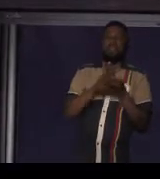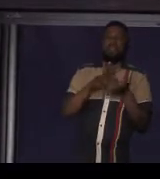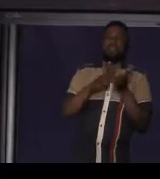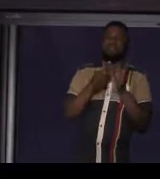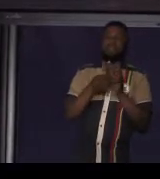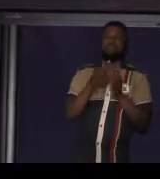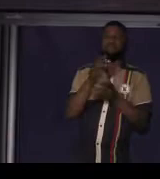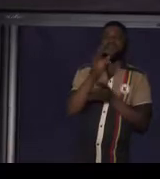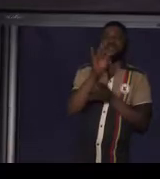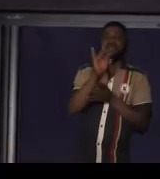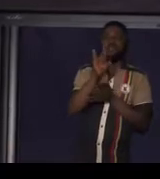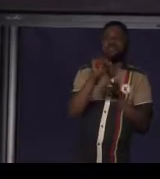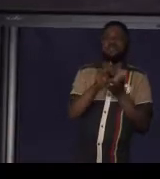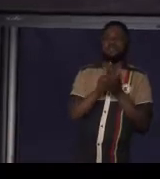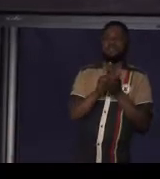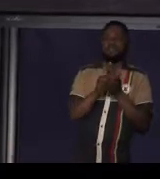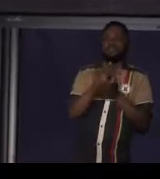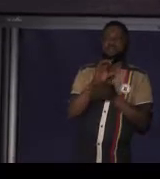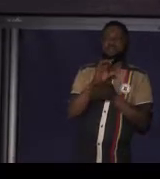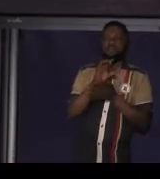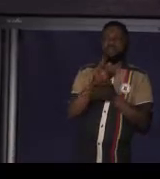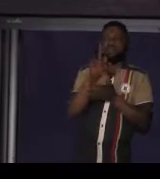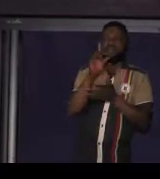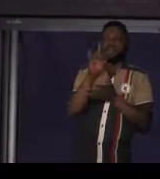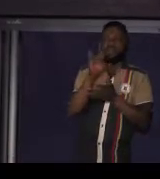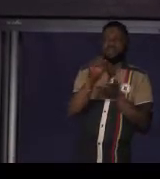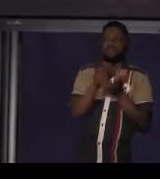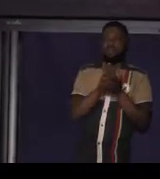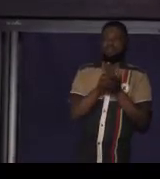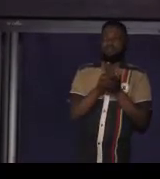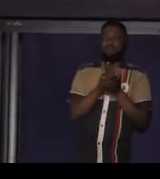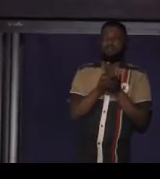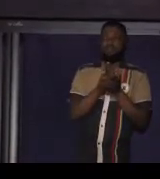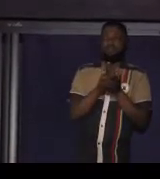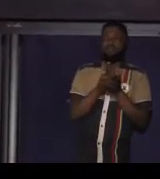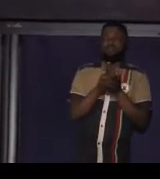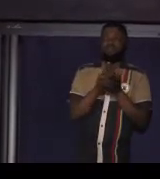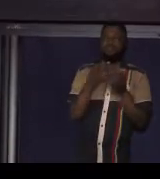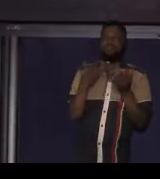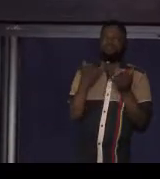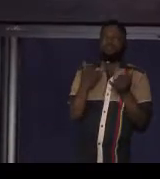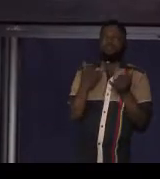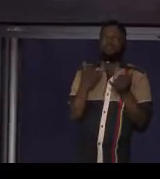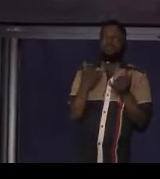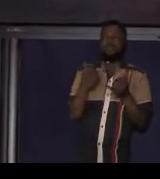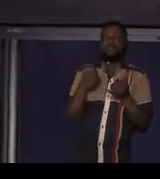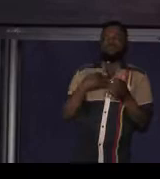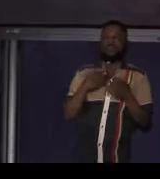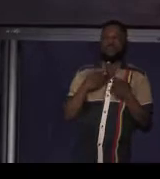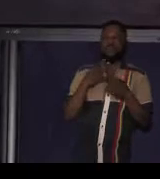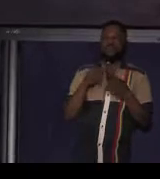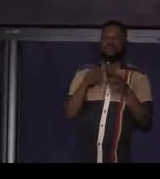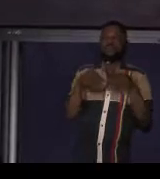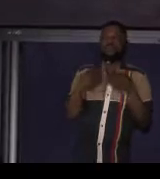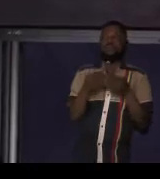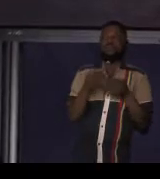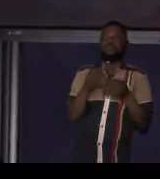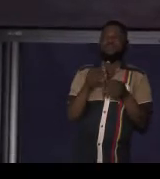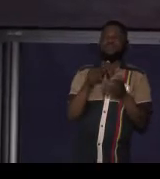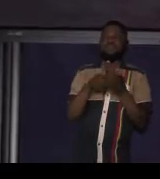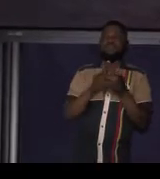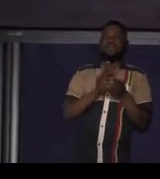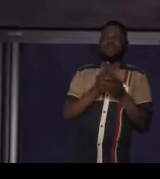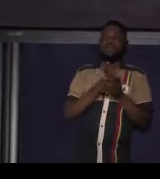divide 36,000 into 2, we get 18. You know, half of 36 is 18, right? So half of 36,000 is